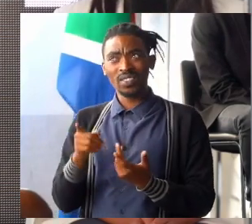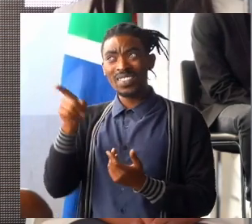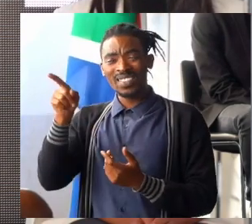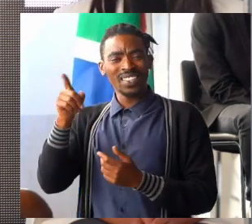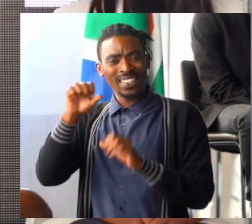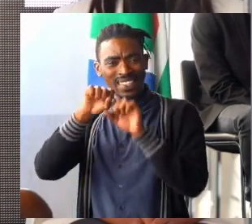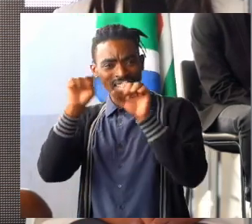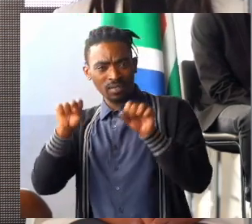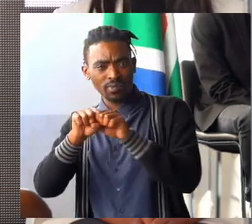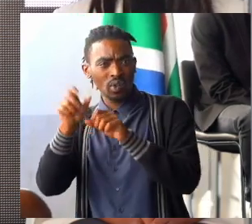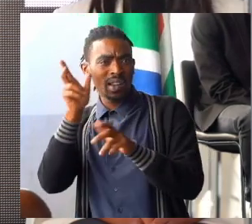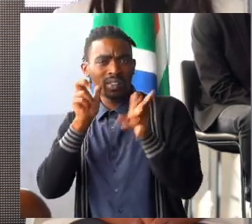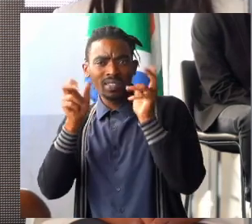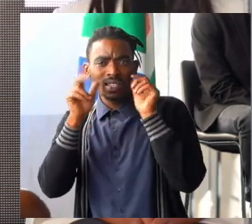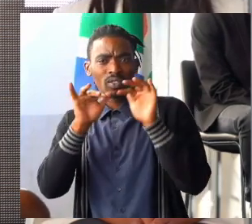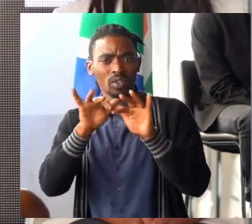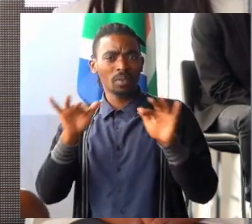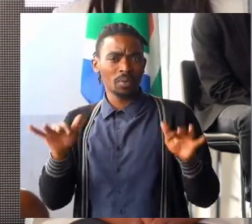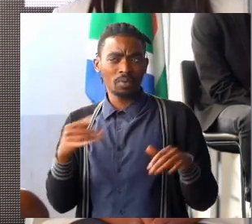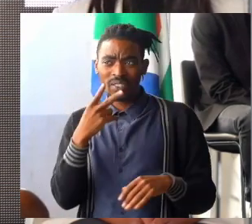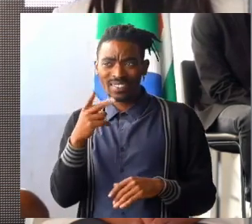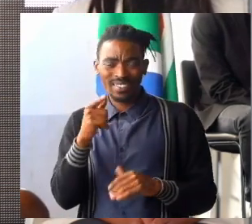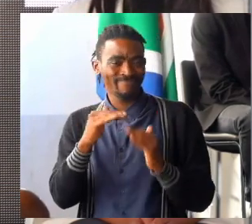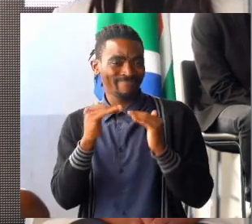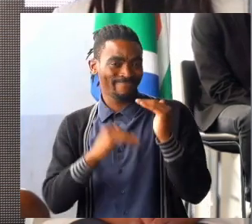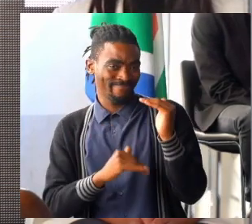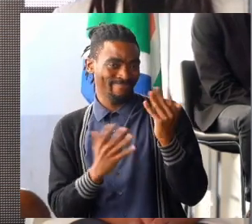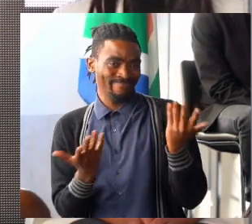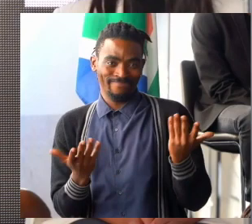to the people. That's unsustainable.